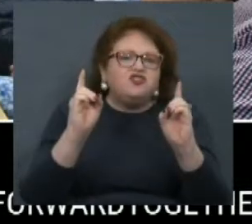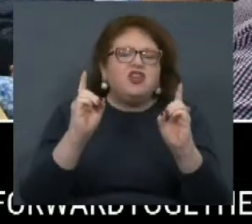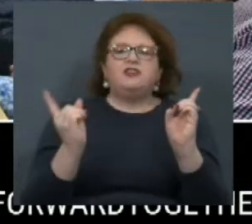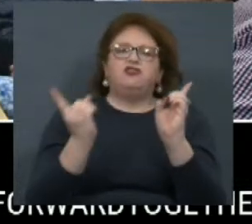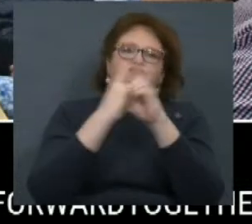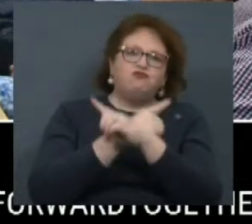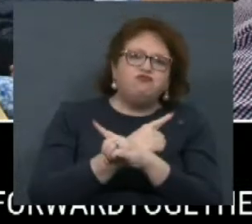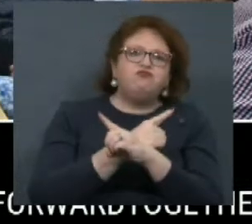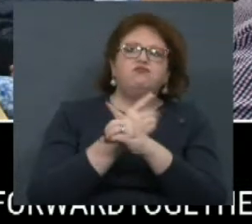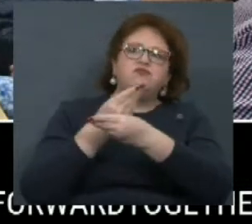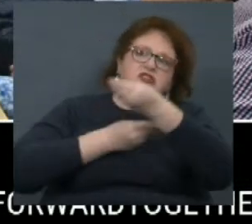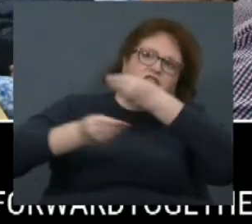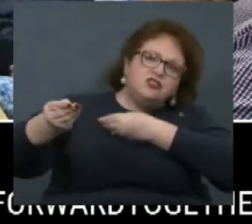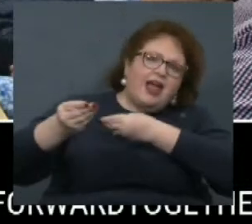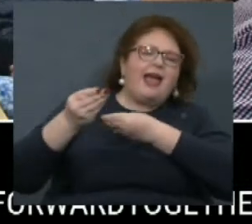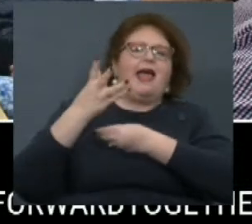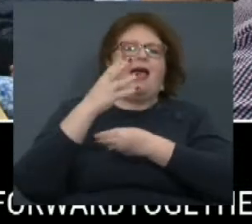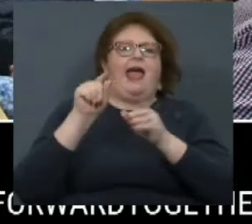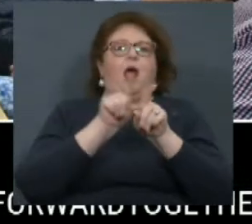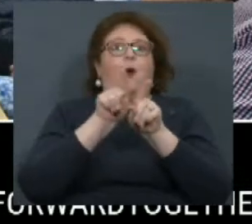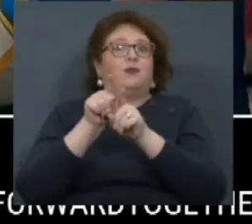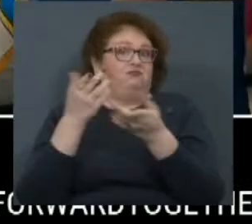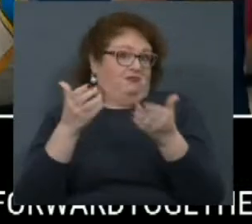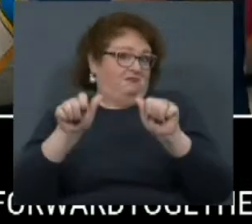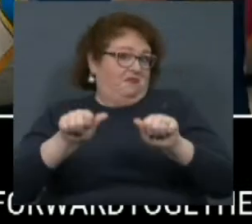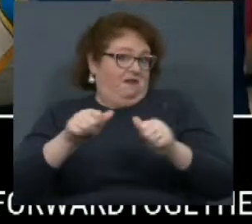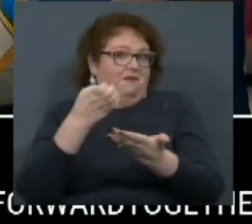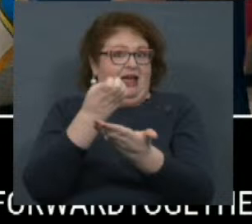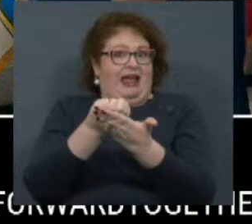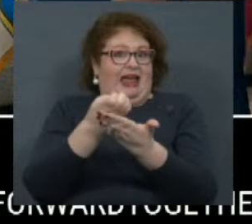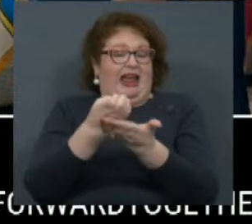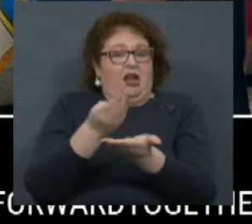also possible economic development.